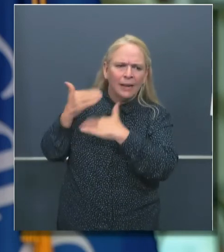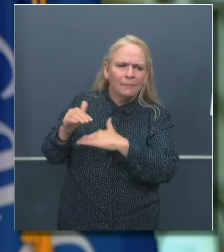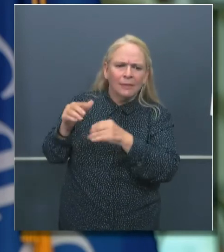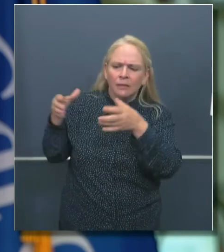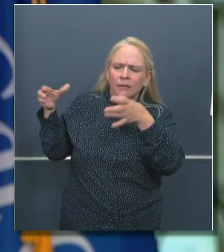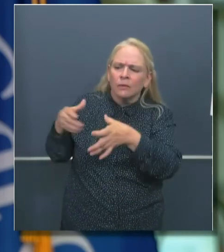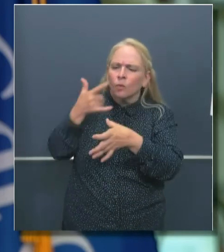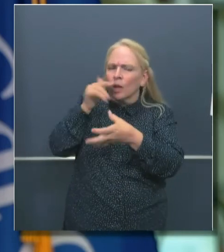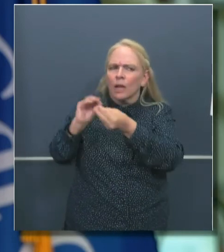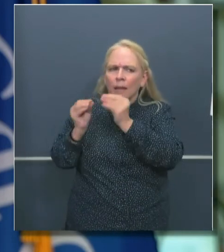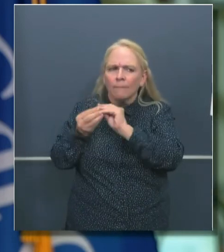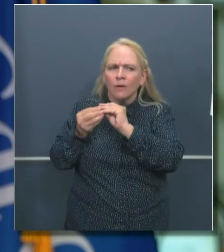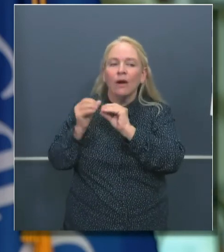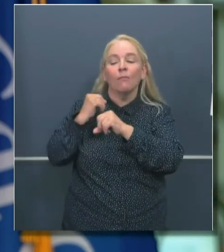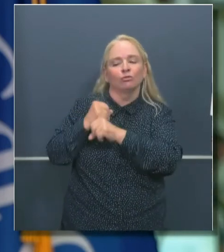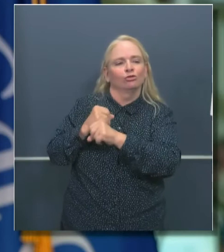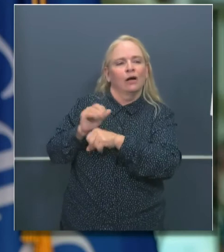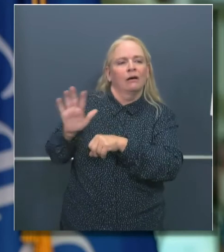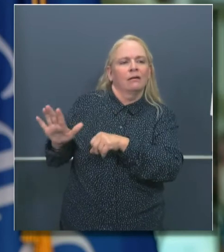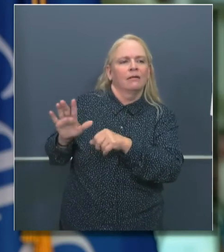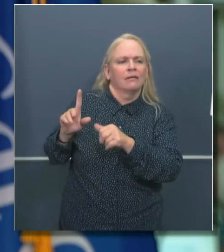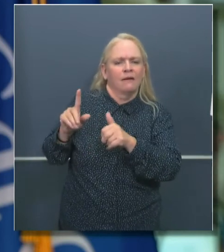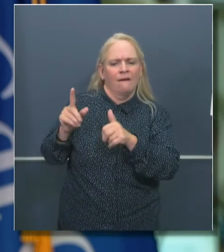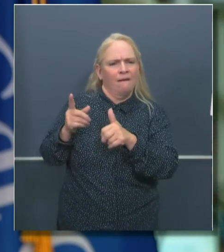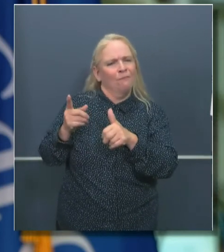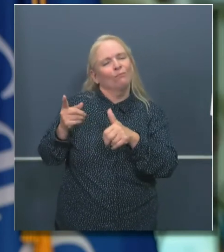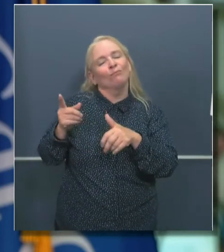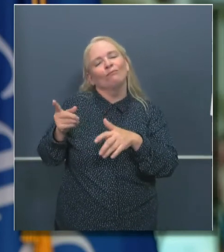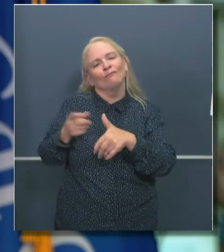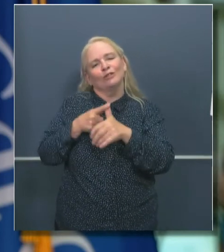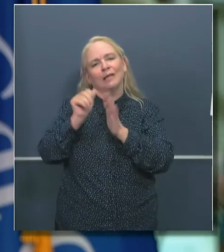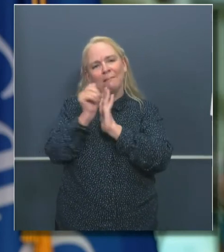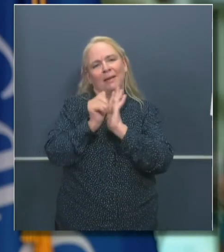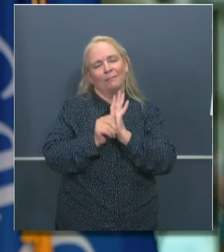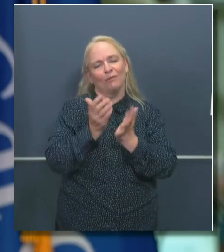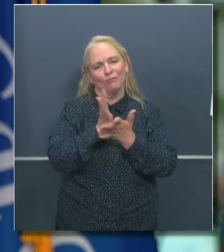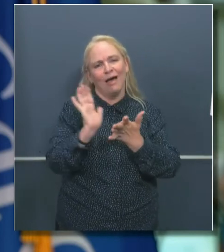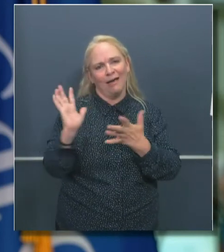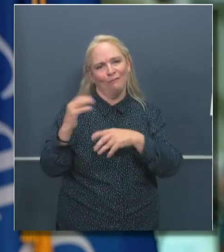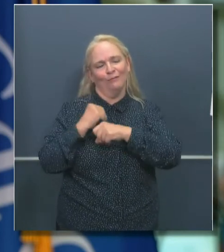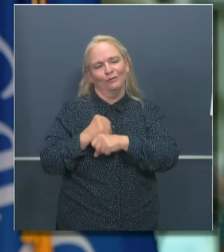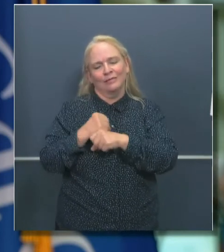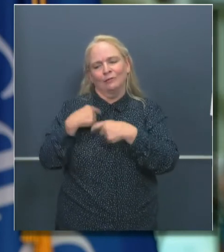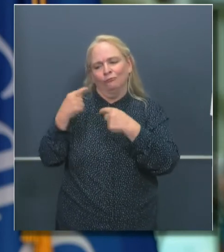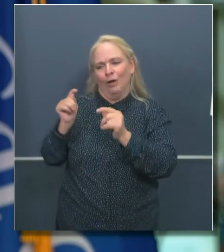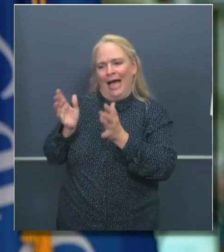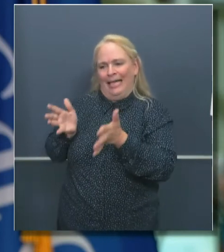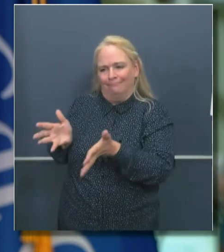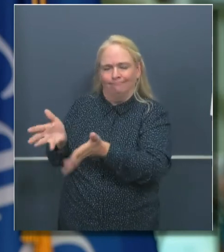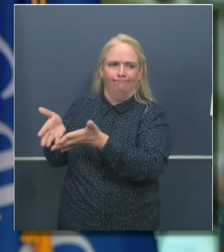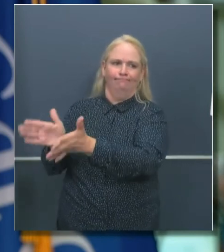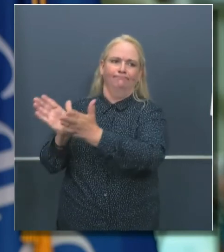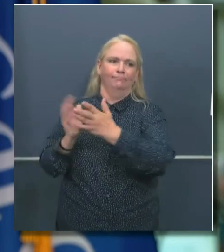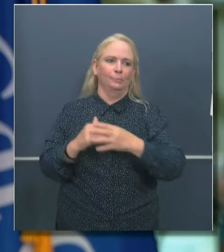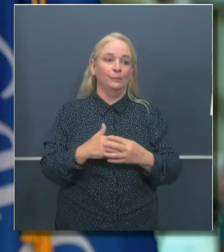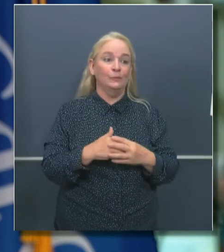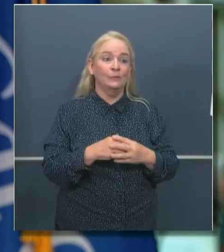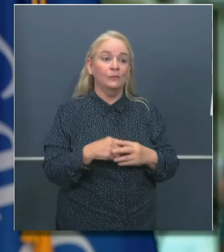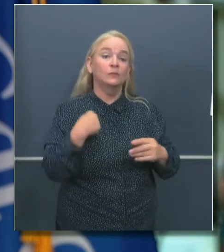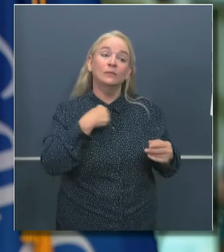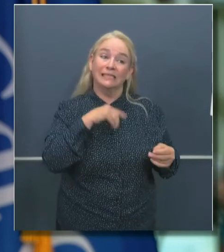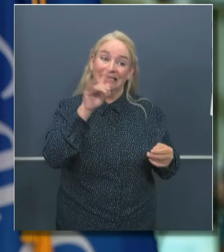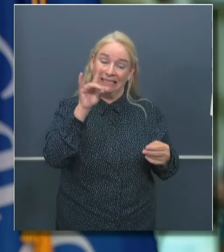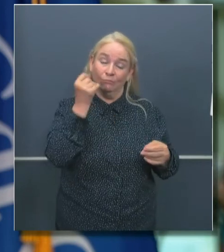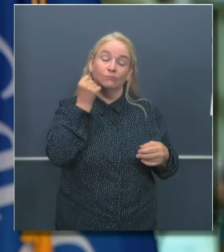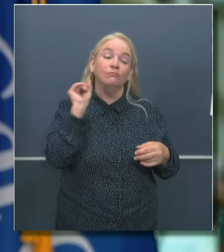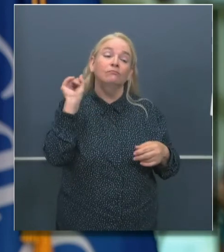protecting people's rights to assemble for peaceful protests. So as you know, we've had the protests that went on through